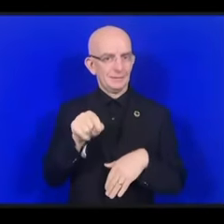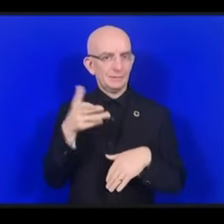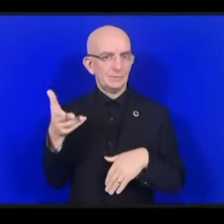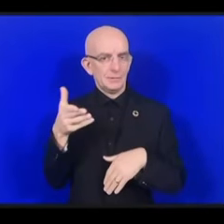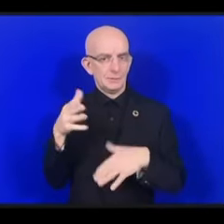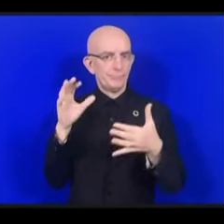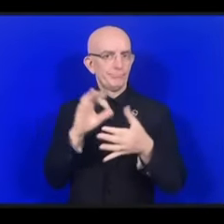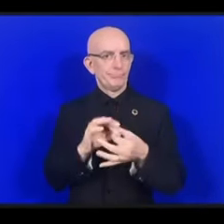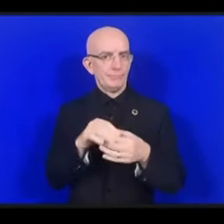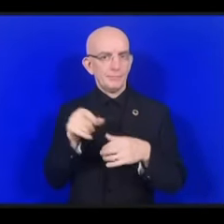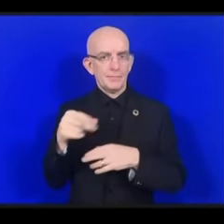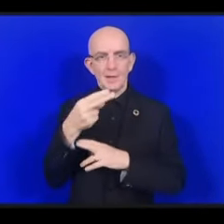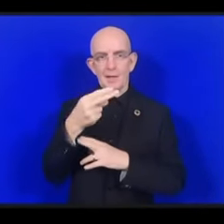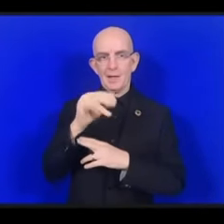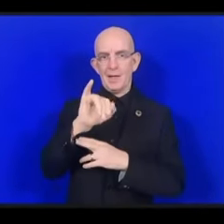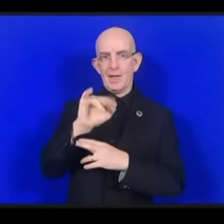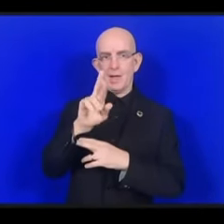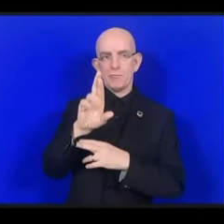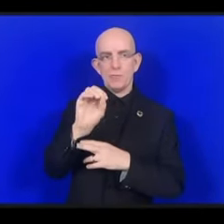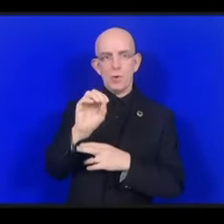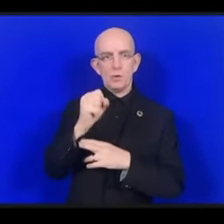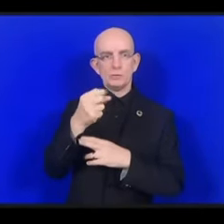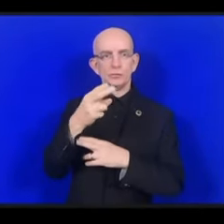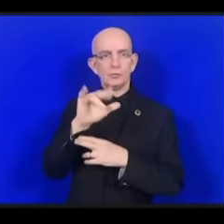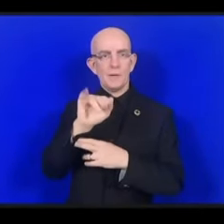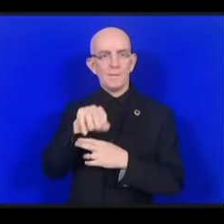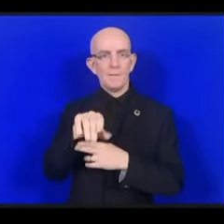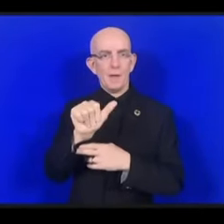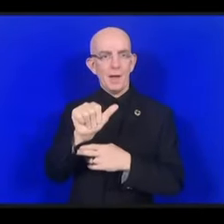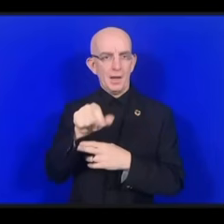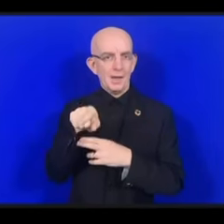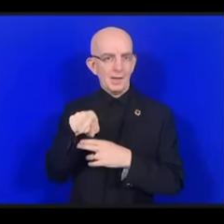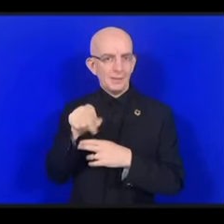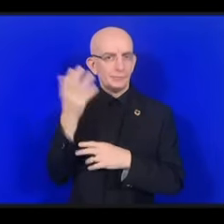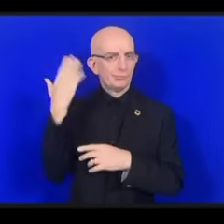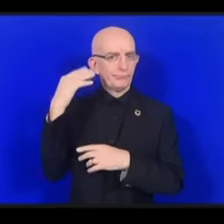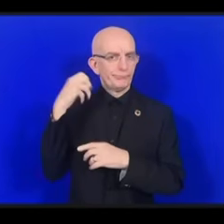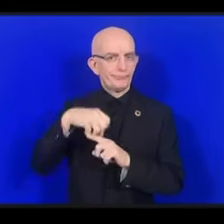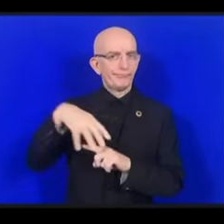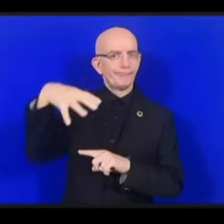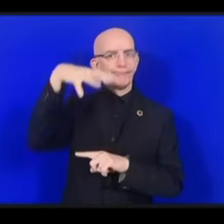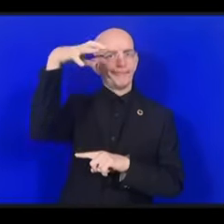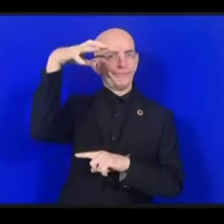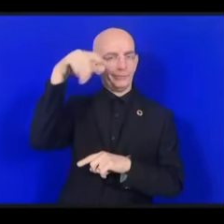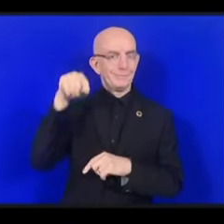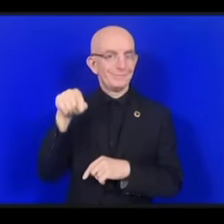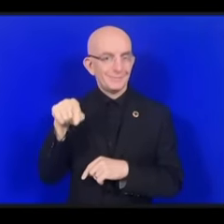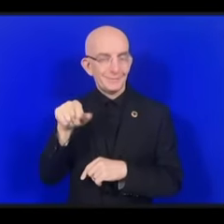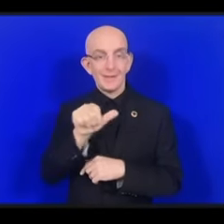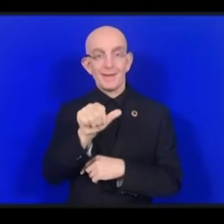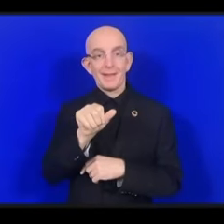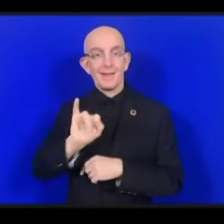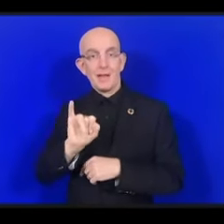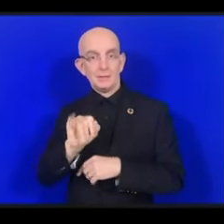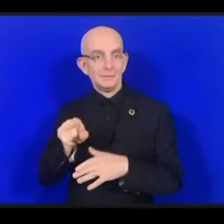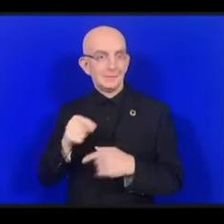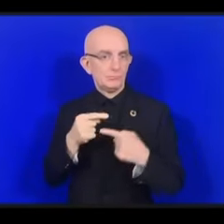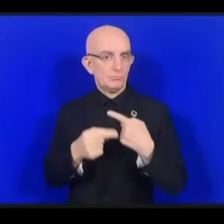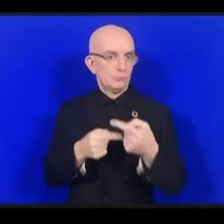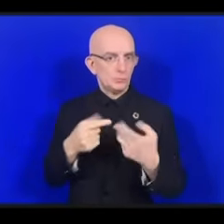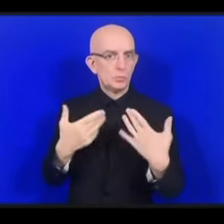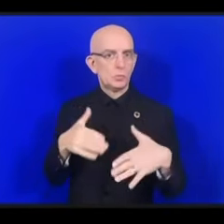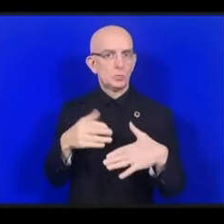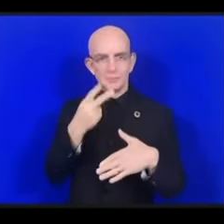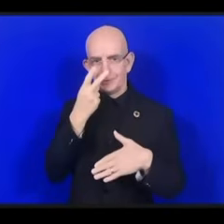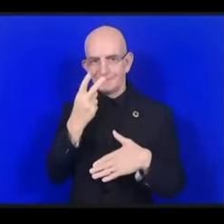analyze this very important development that will probably soon culminate in international guidelines and codes of conduct